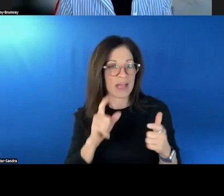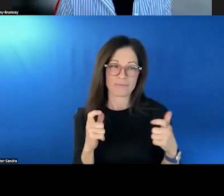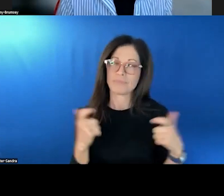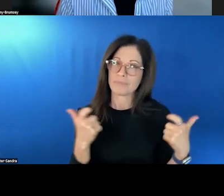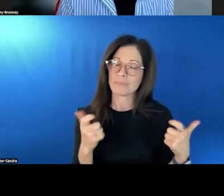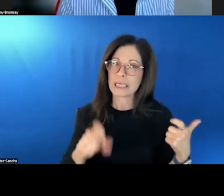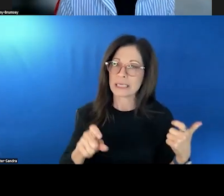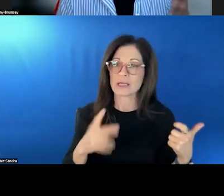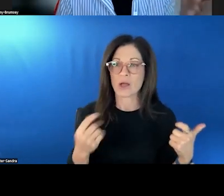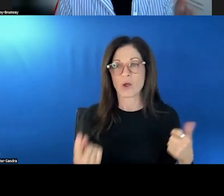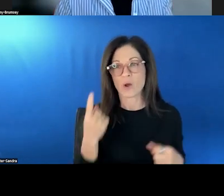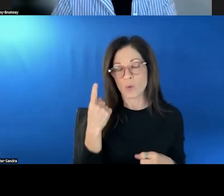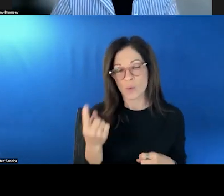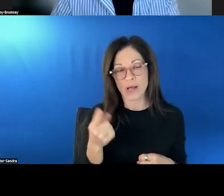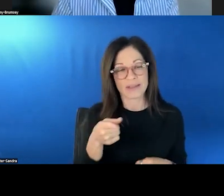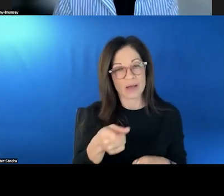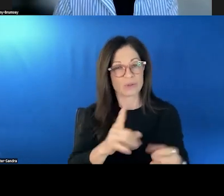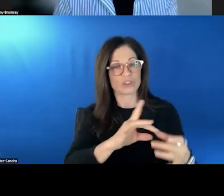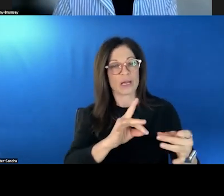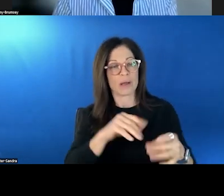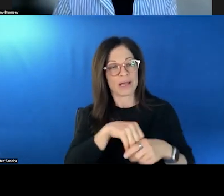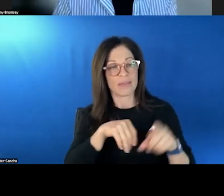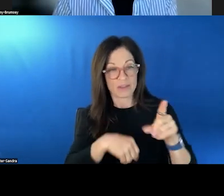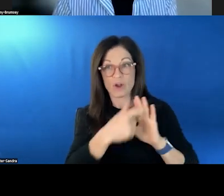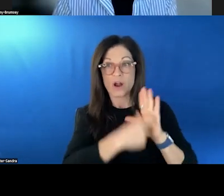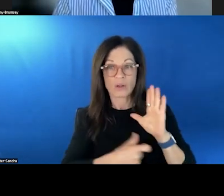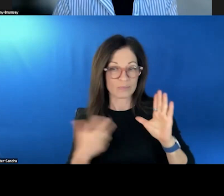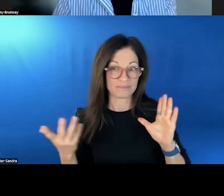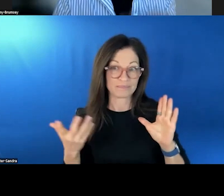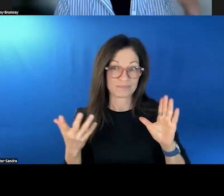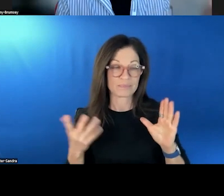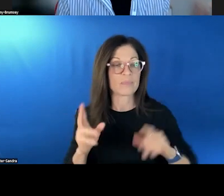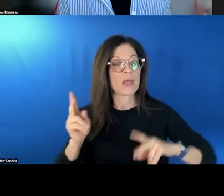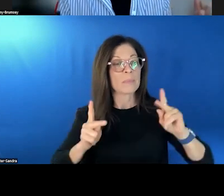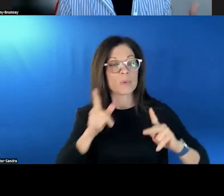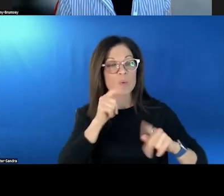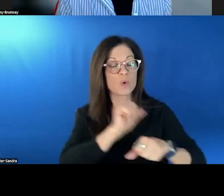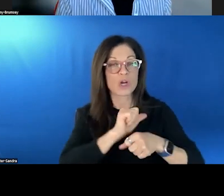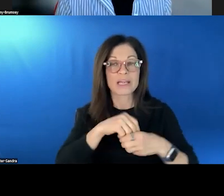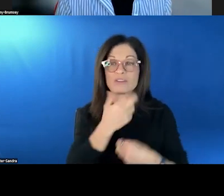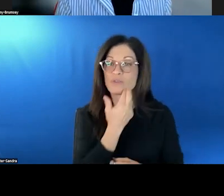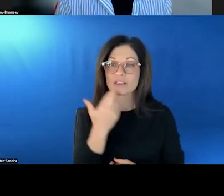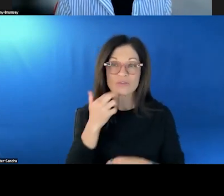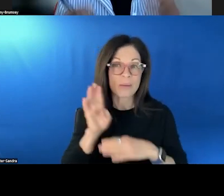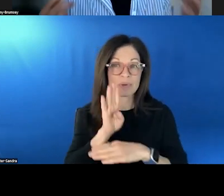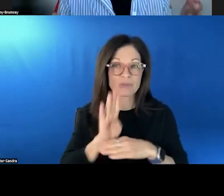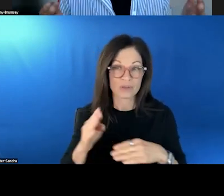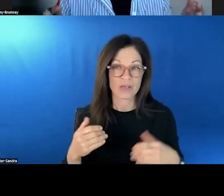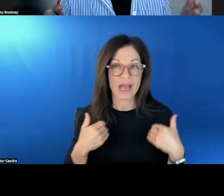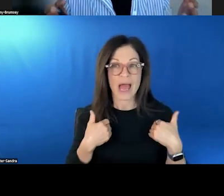of the stats that was even cited in this article was the fact that people who work in the restaurant industry have the